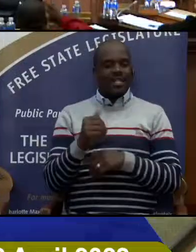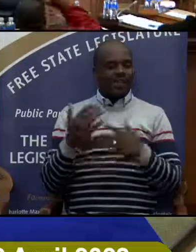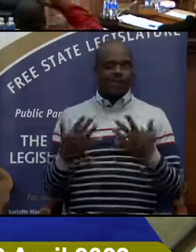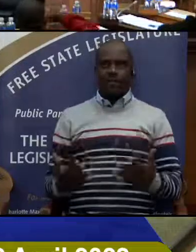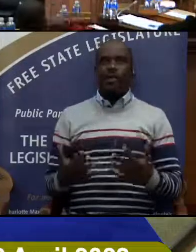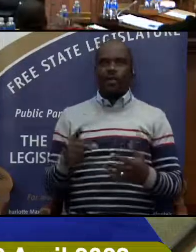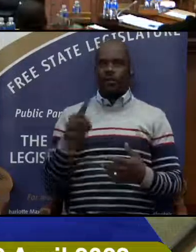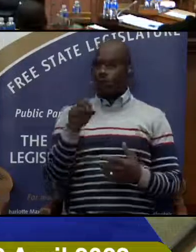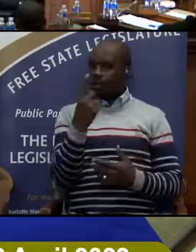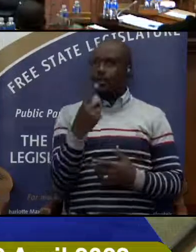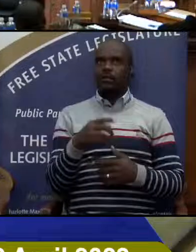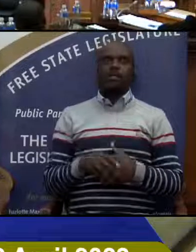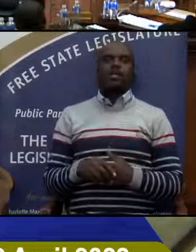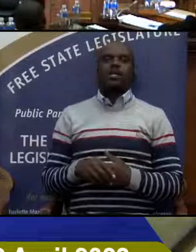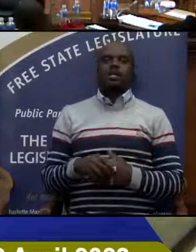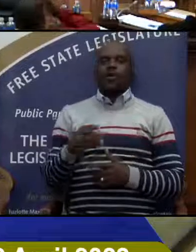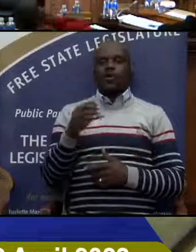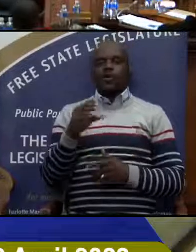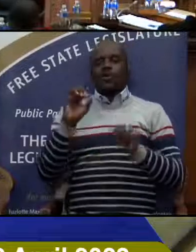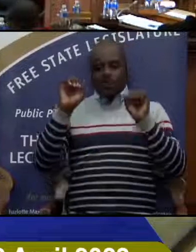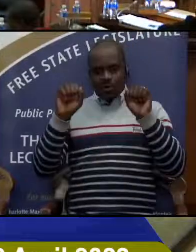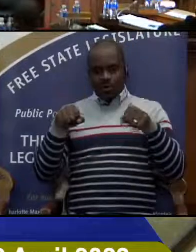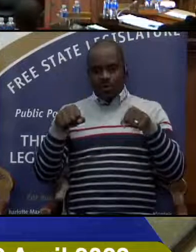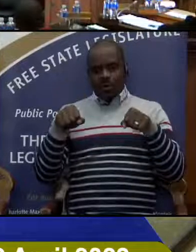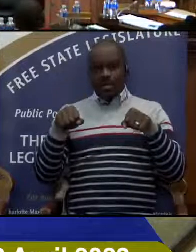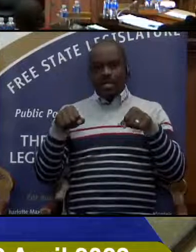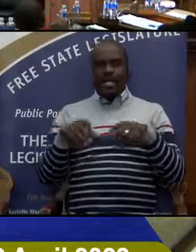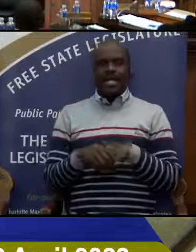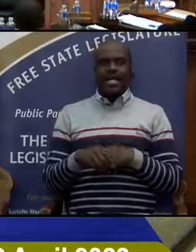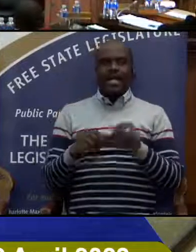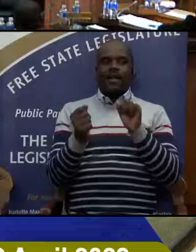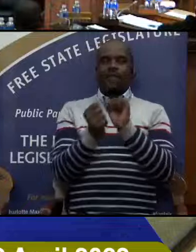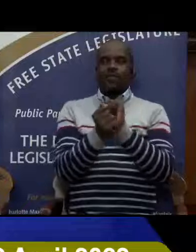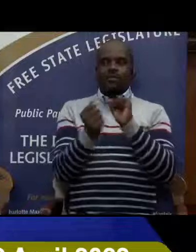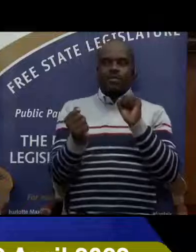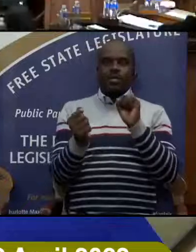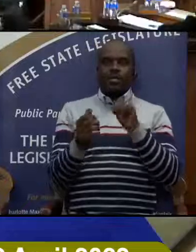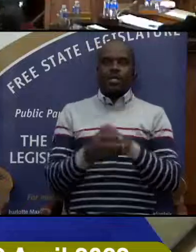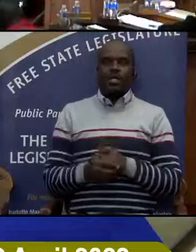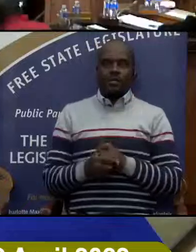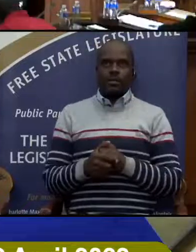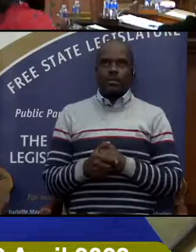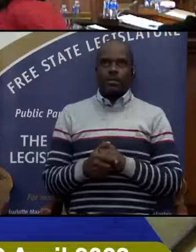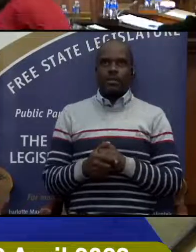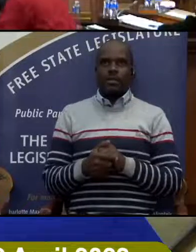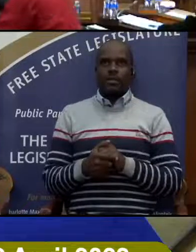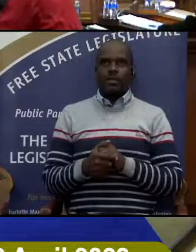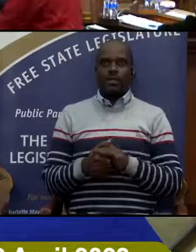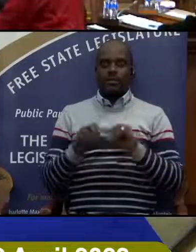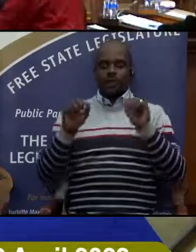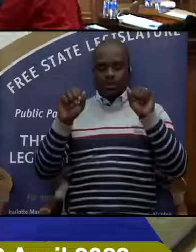in the Freedom Charter and quoting parts of it in a selective manner.